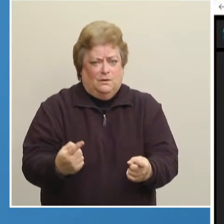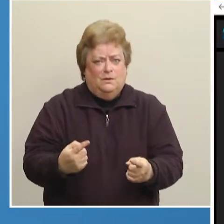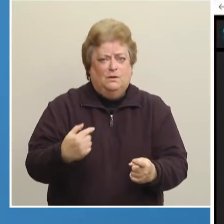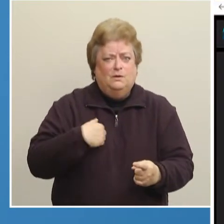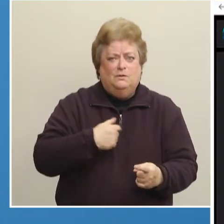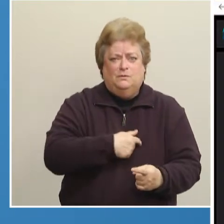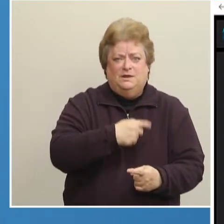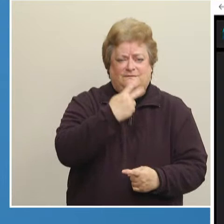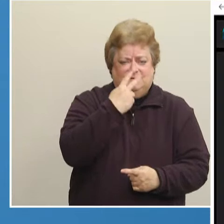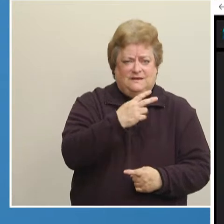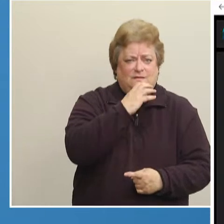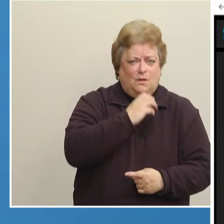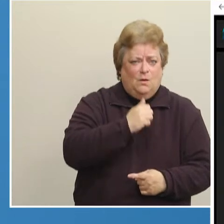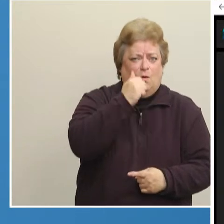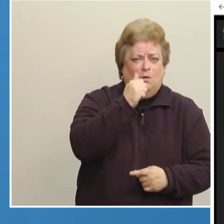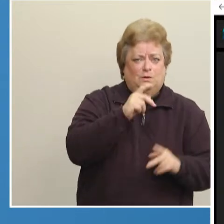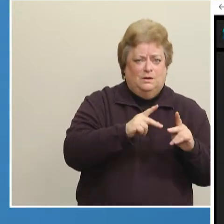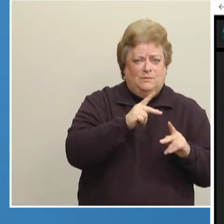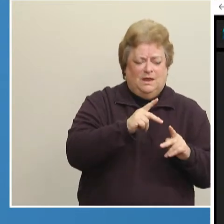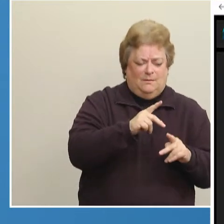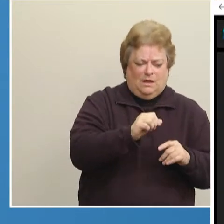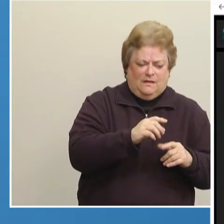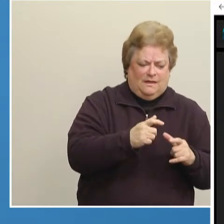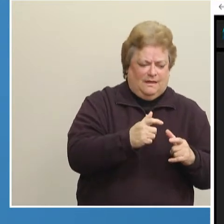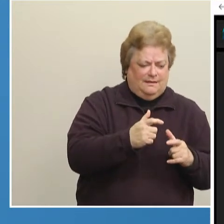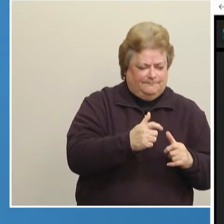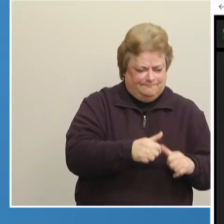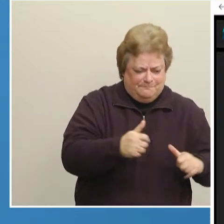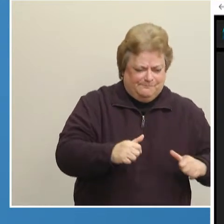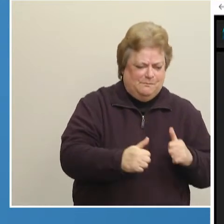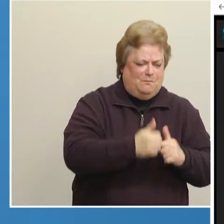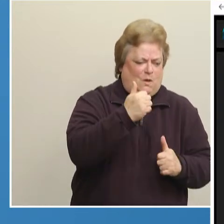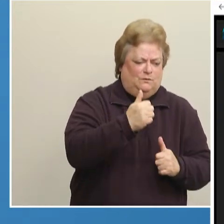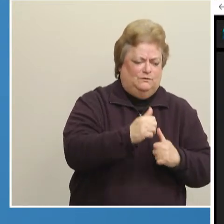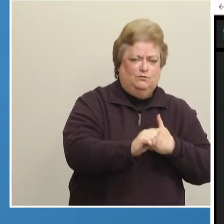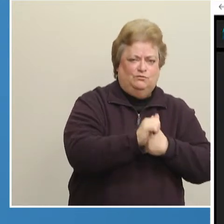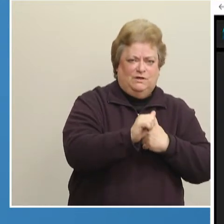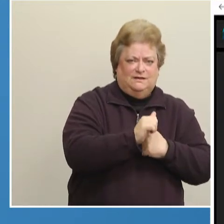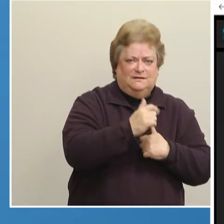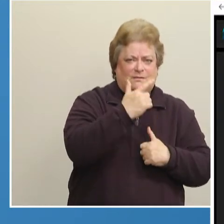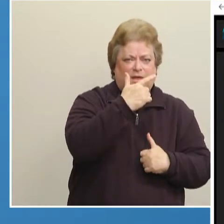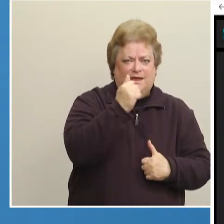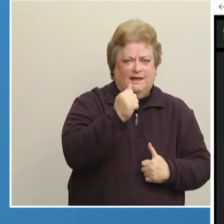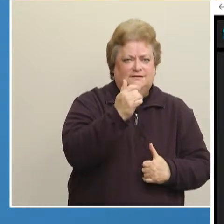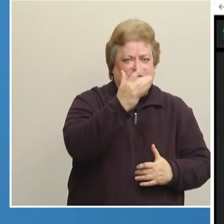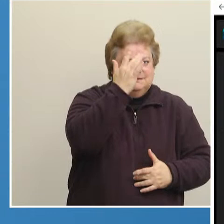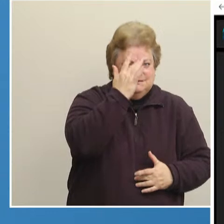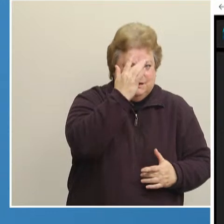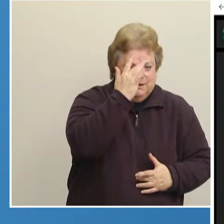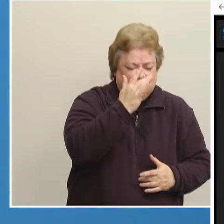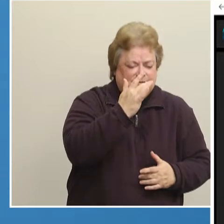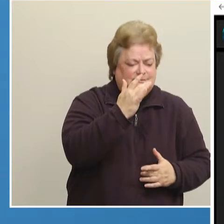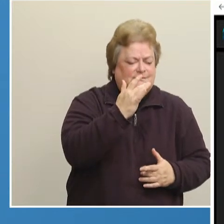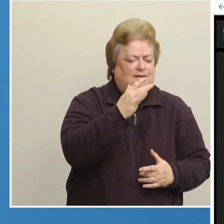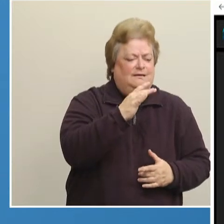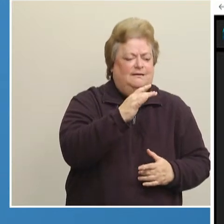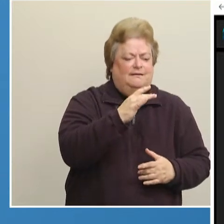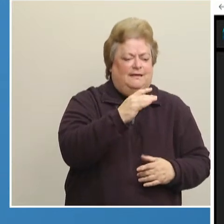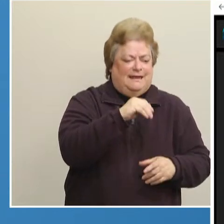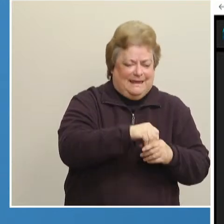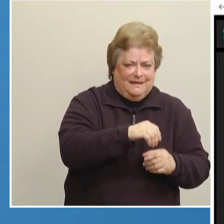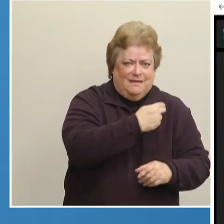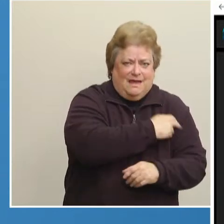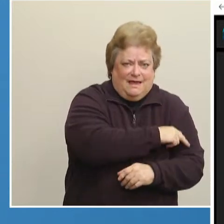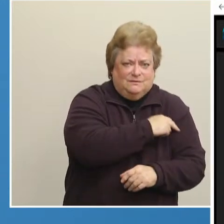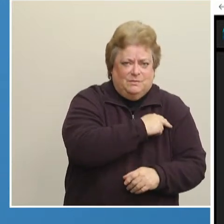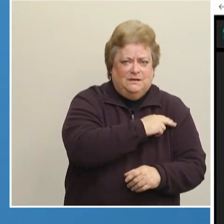our older residents be the most at risk for serious illness, hospitalizations, and death from the virus.